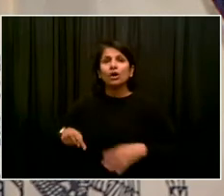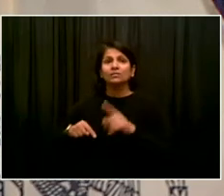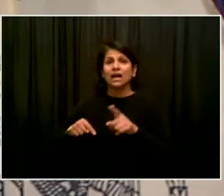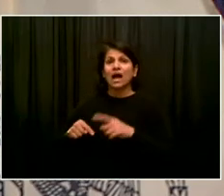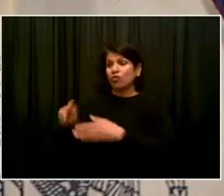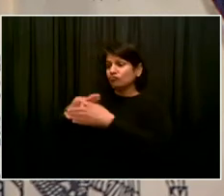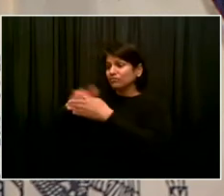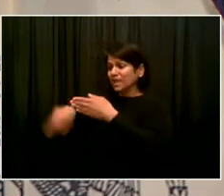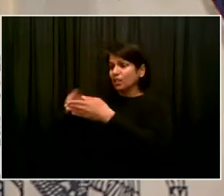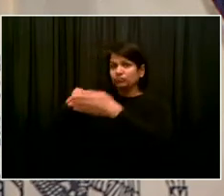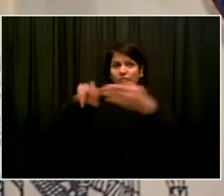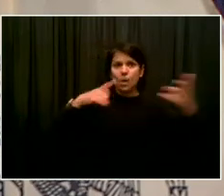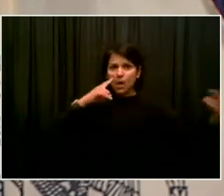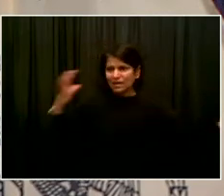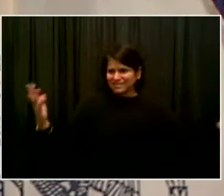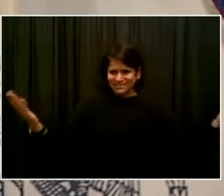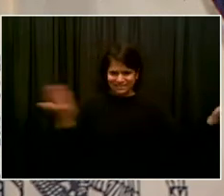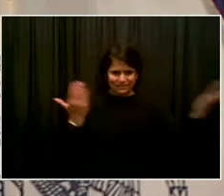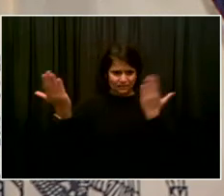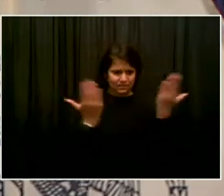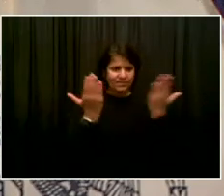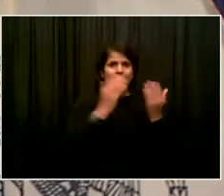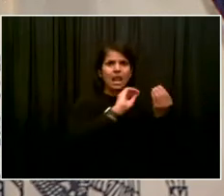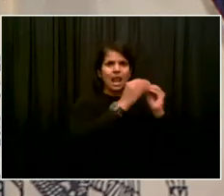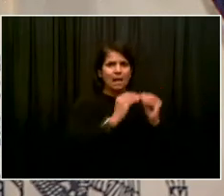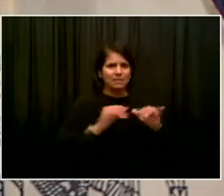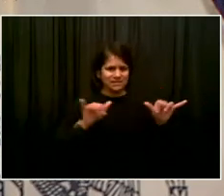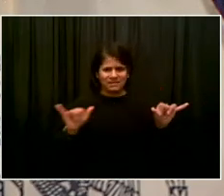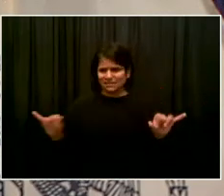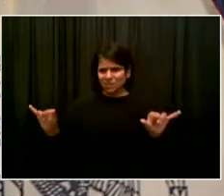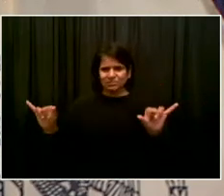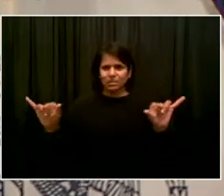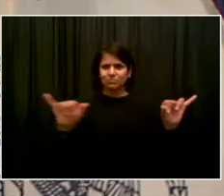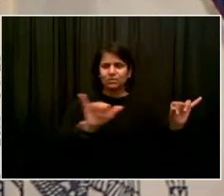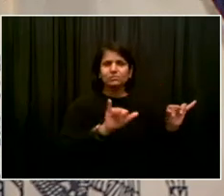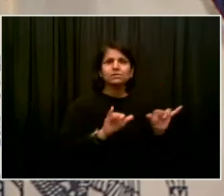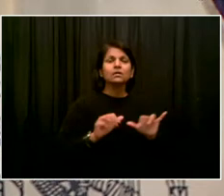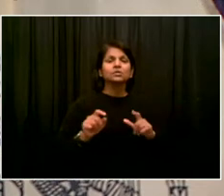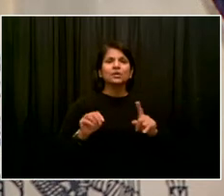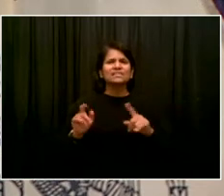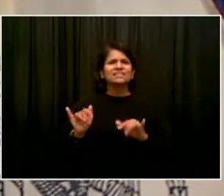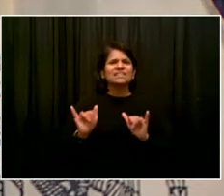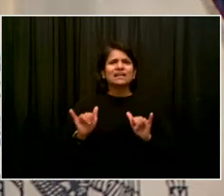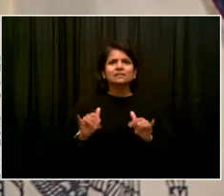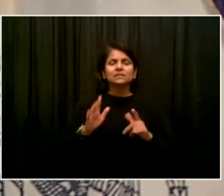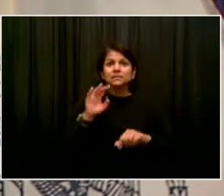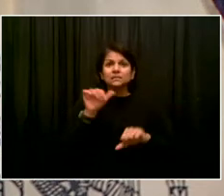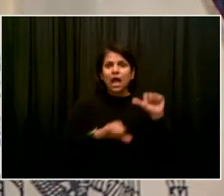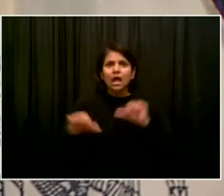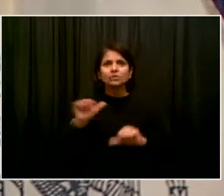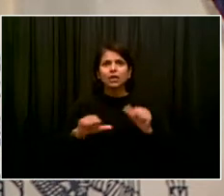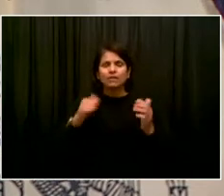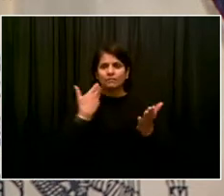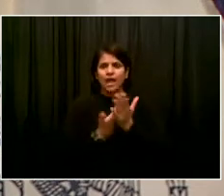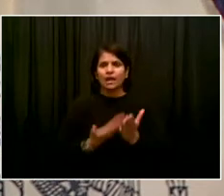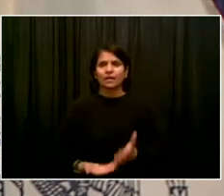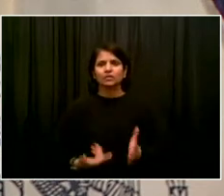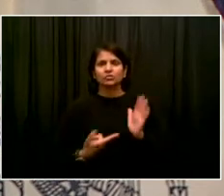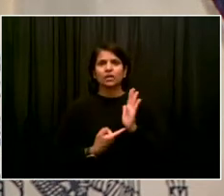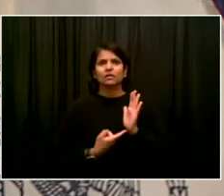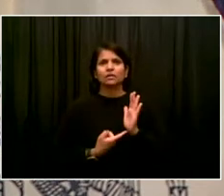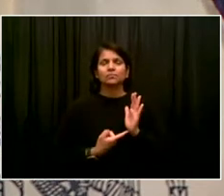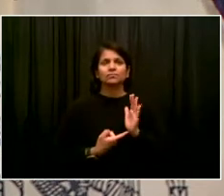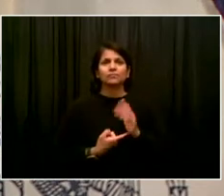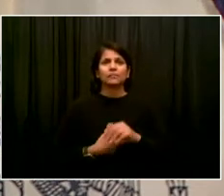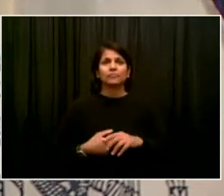just science. So we feel very good about what we've done before. I have been handed a note. This is what's in. So